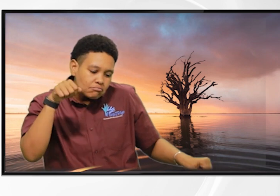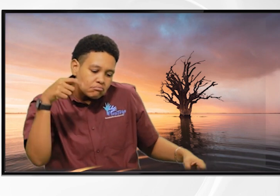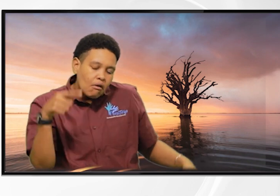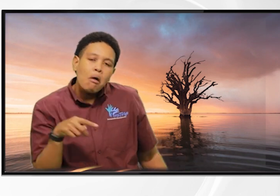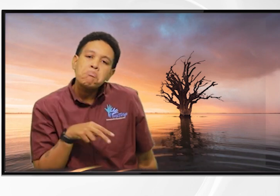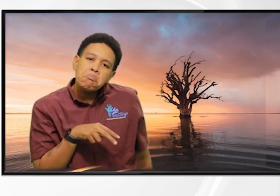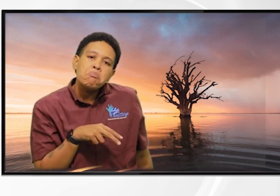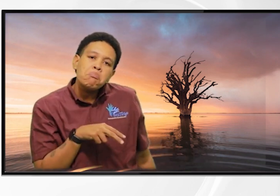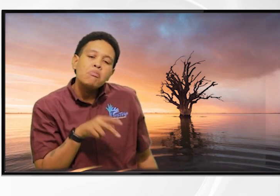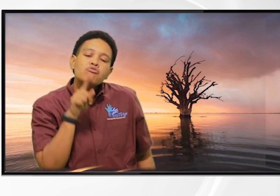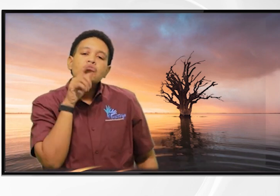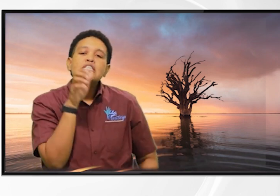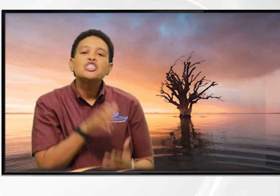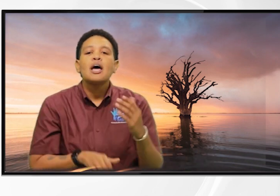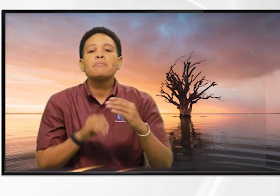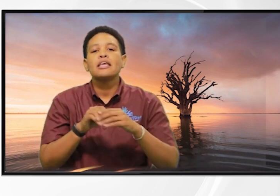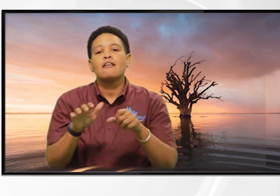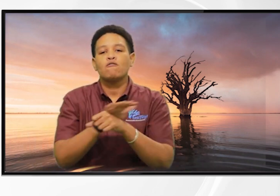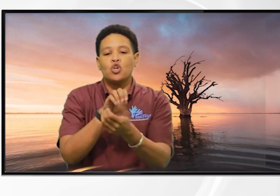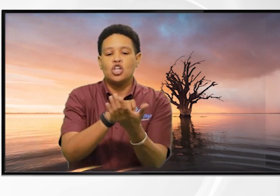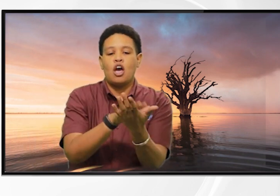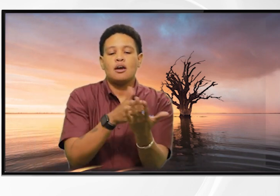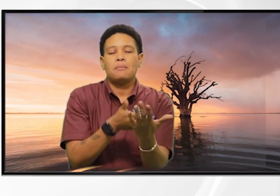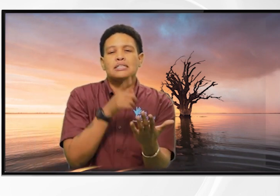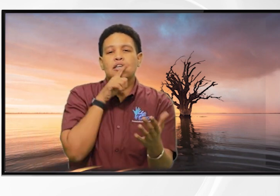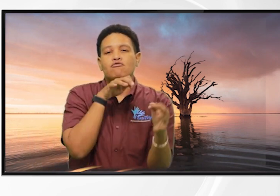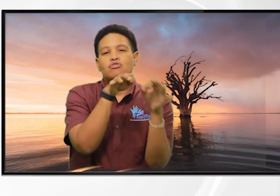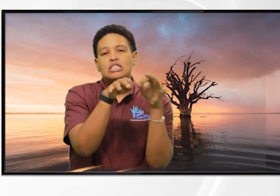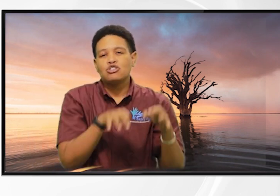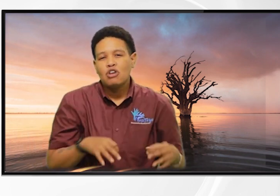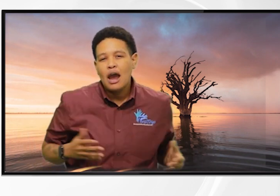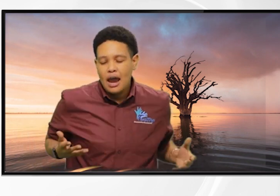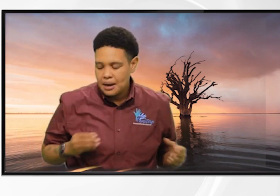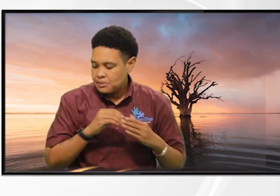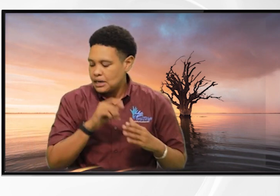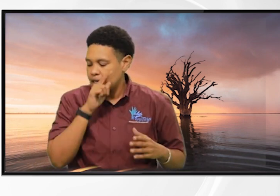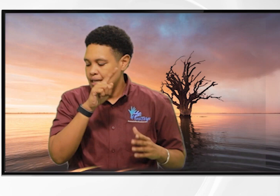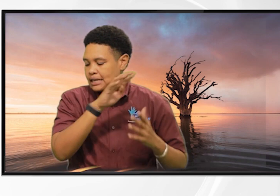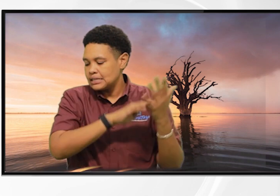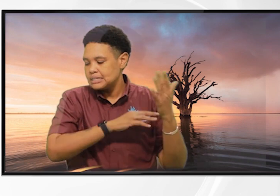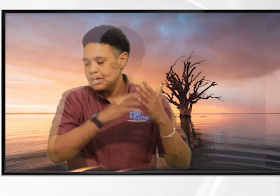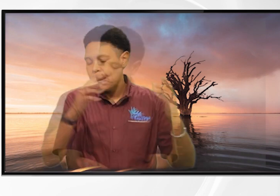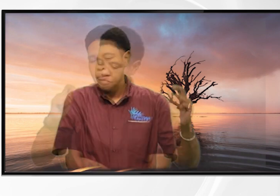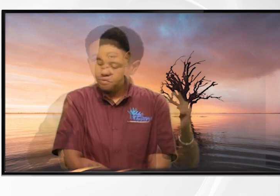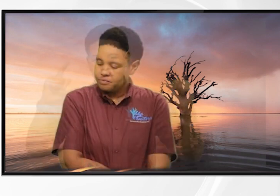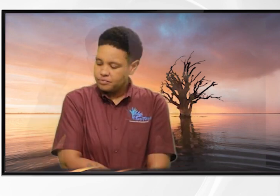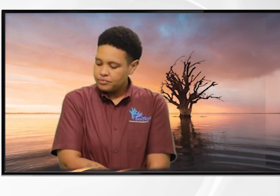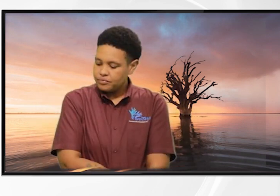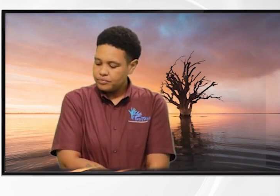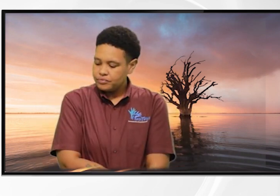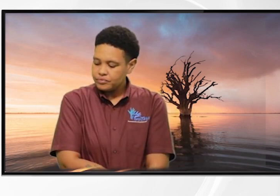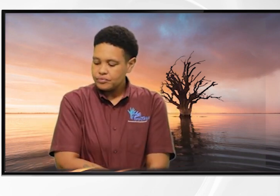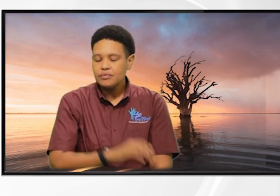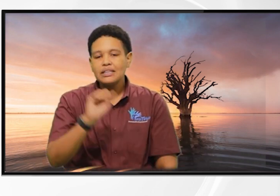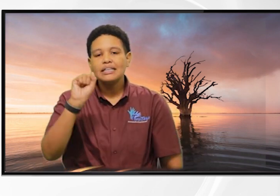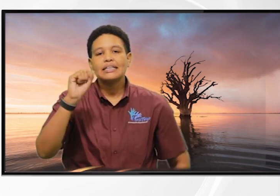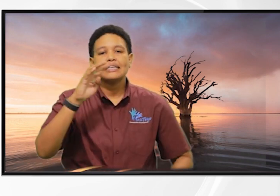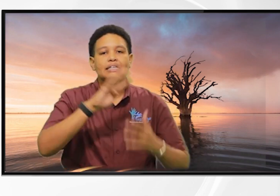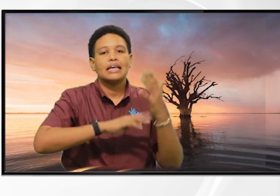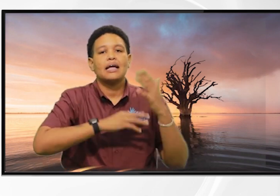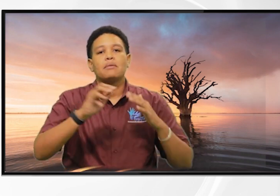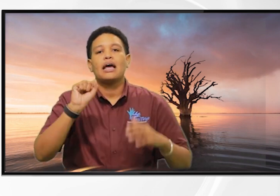making. The chapters in the full document are described in the table below. Table